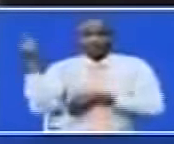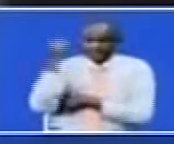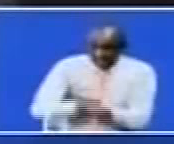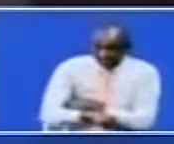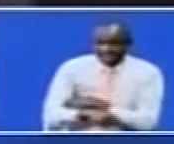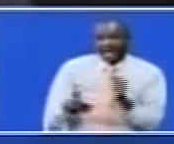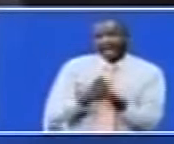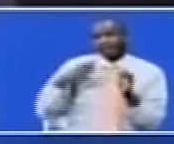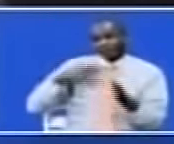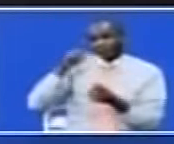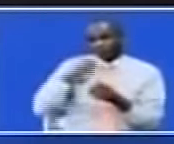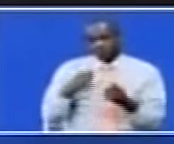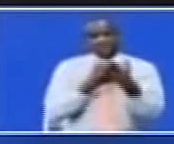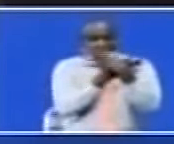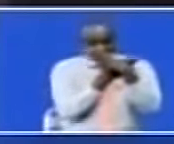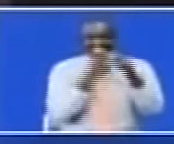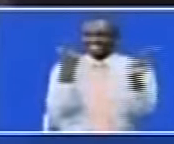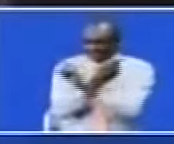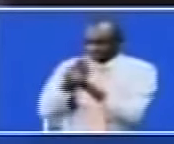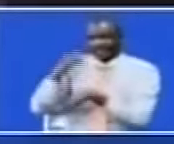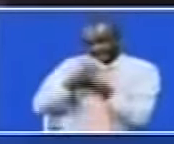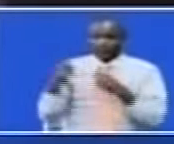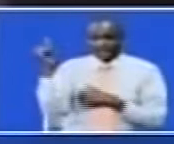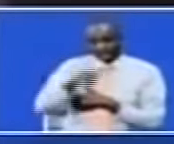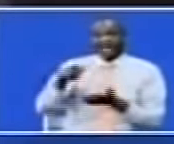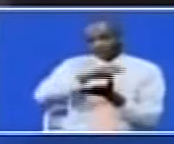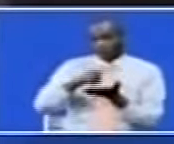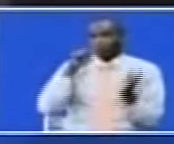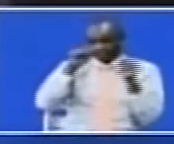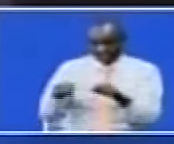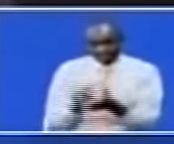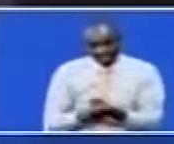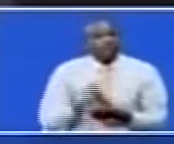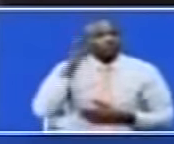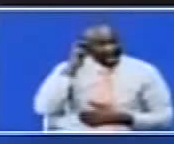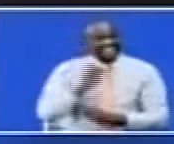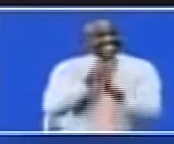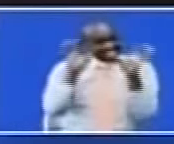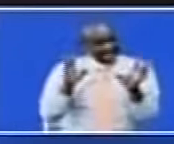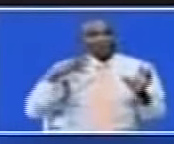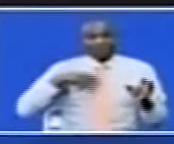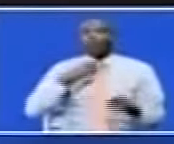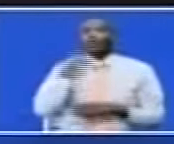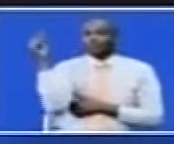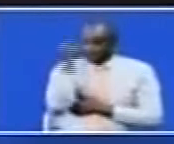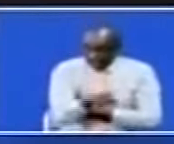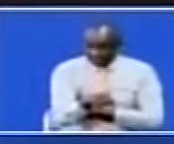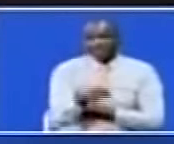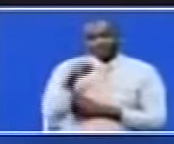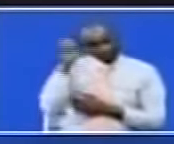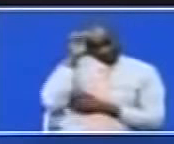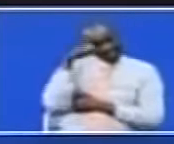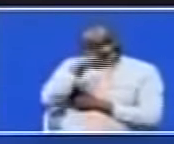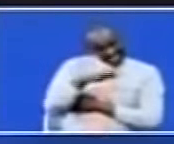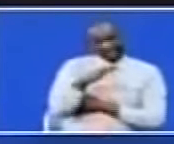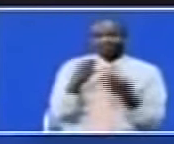and investors from Germany, around the world, and also local investors. There, as you've heard it, Linda, for those who are able to come to Uasin Gishu County,